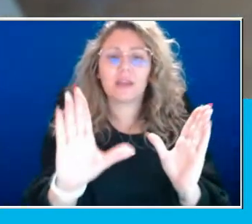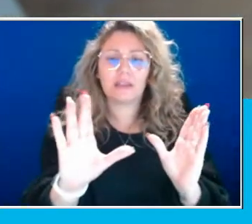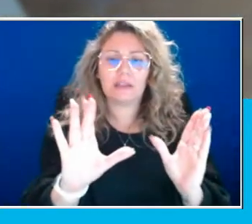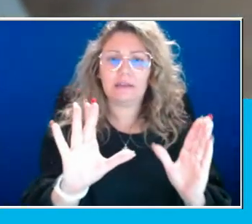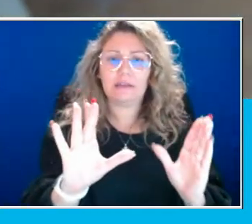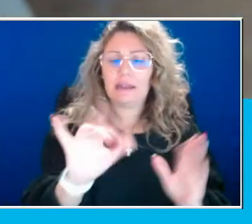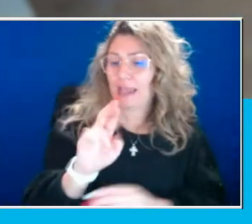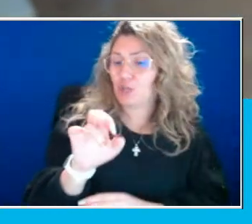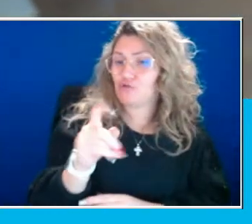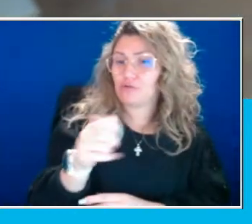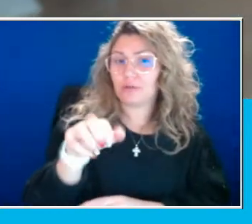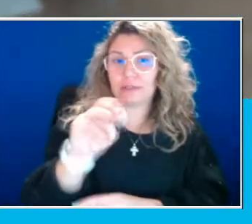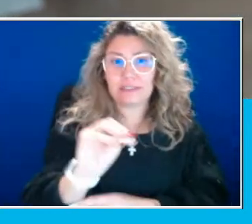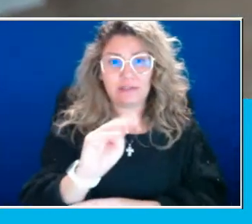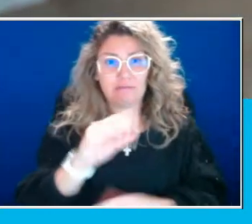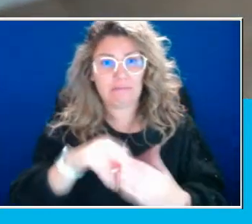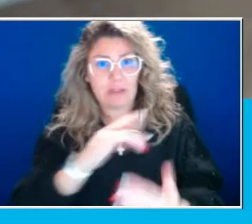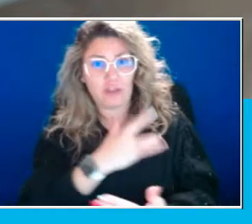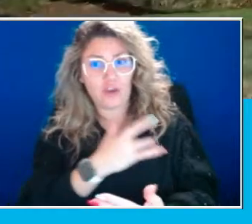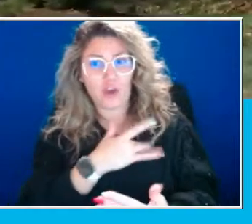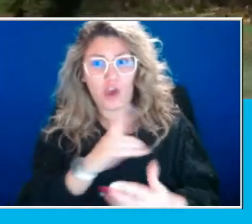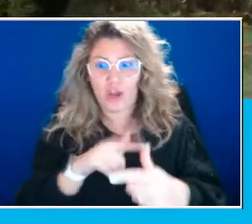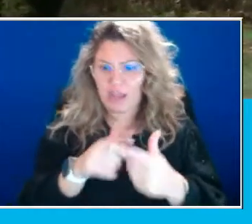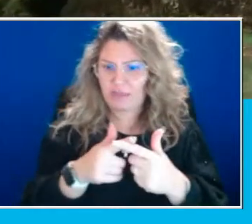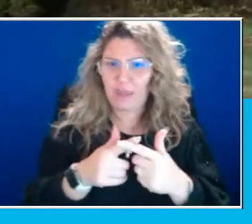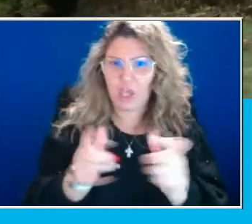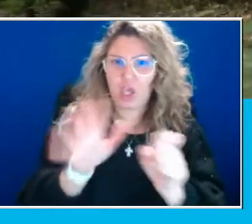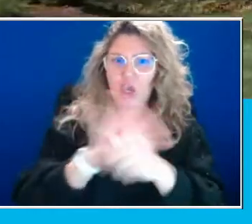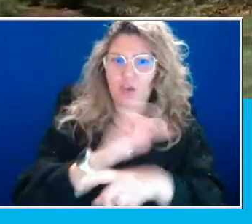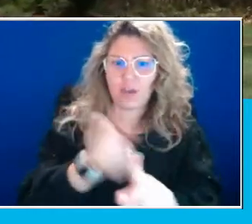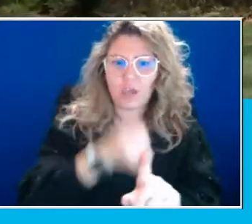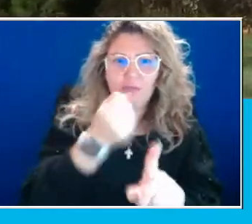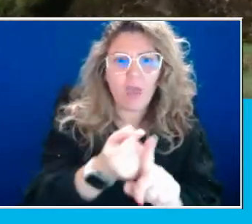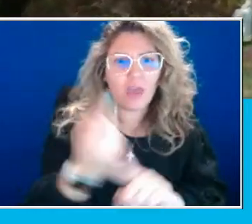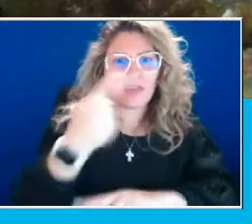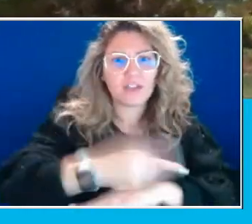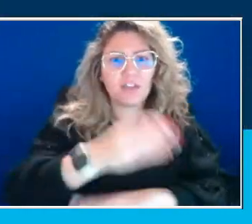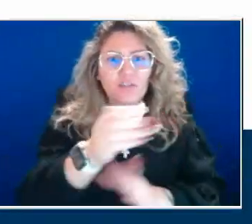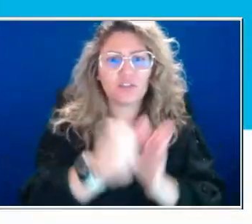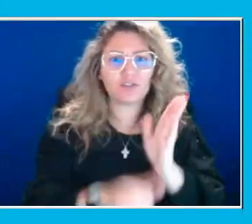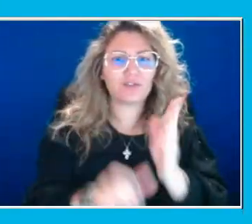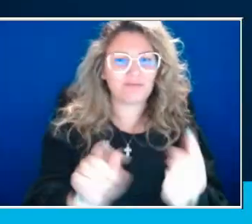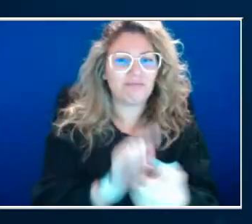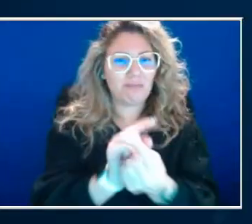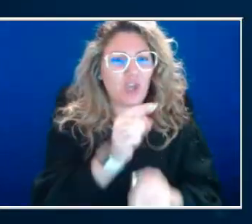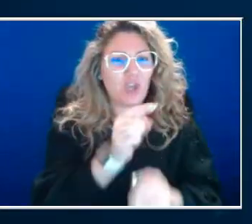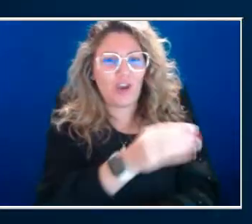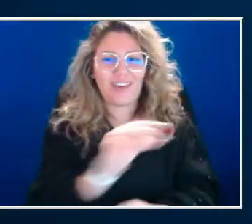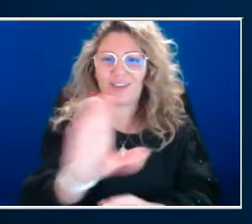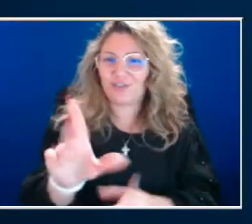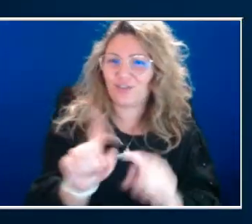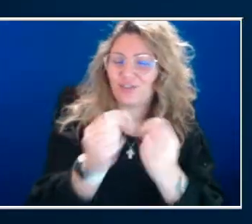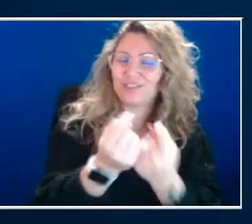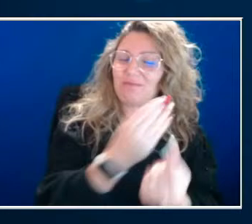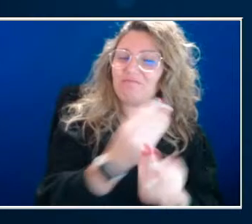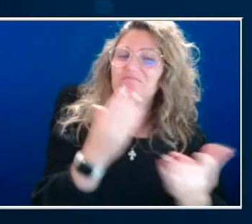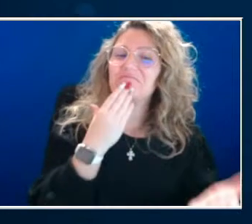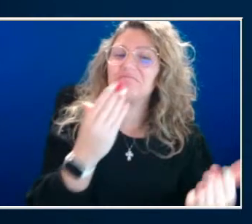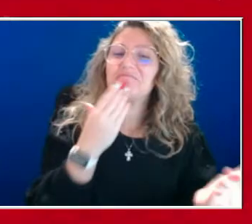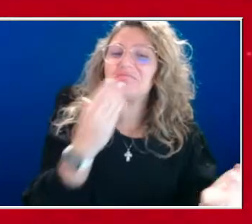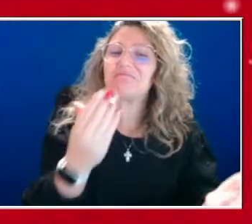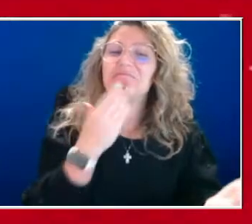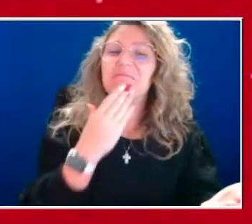she came down with COVID the day of her surgery. We meet her, her team, and the gratitude behind these little guys.